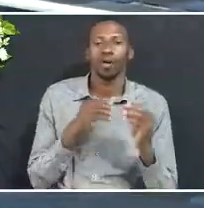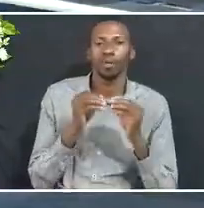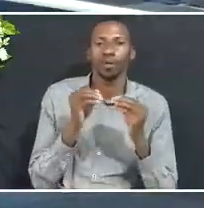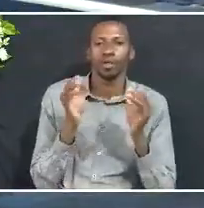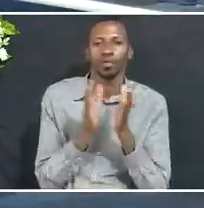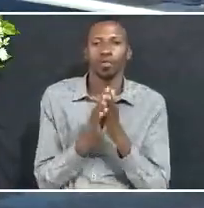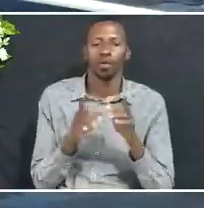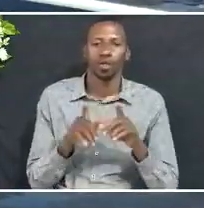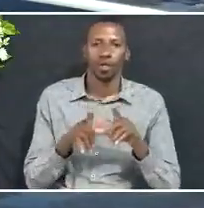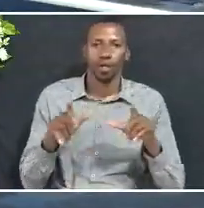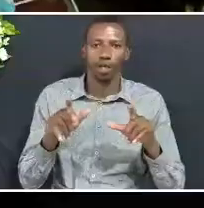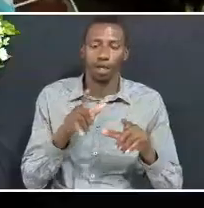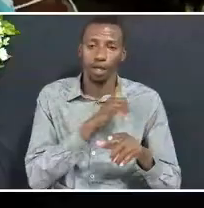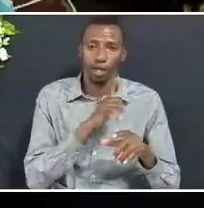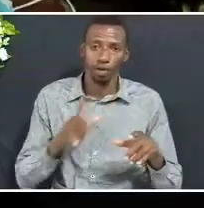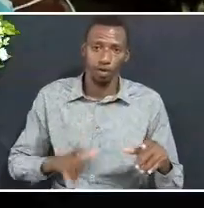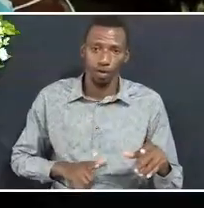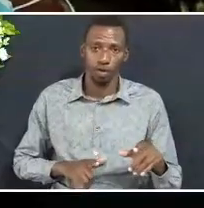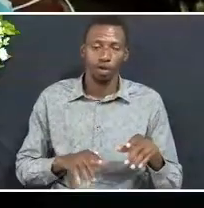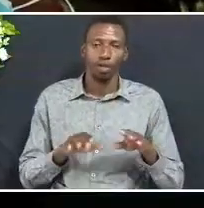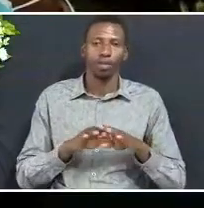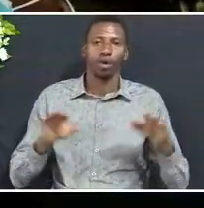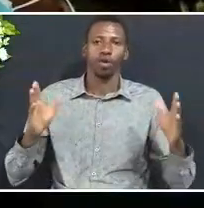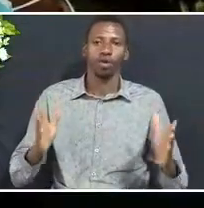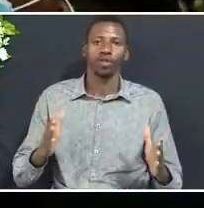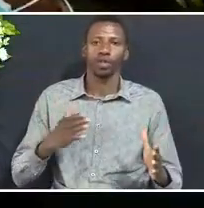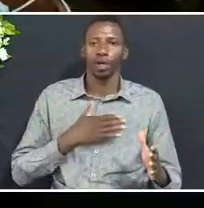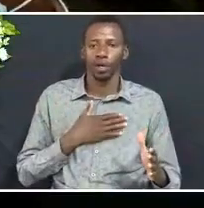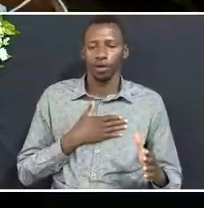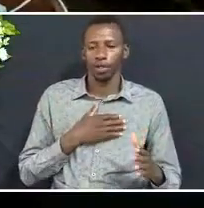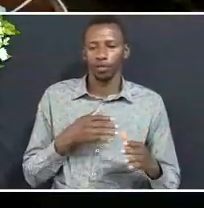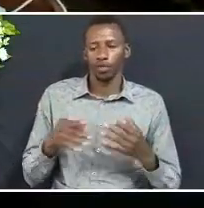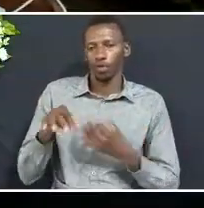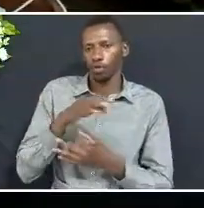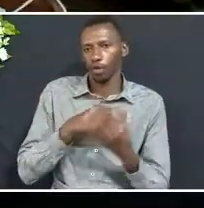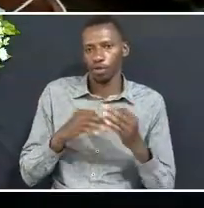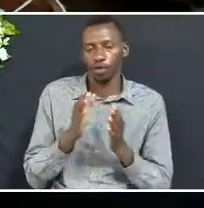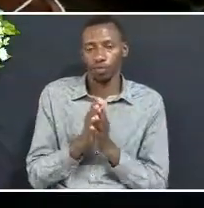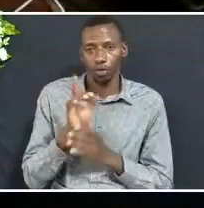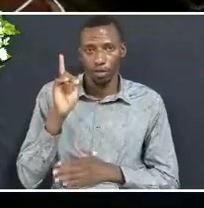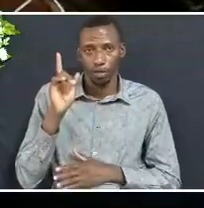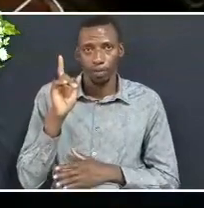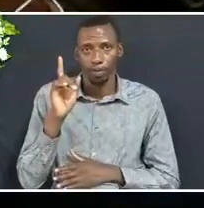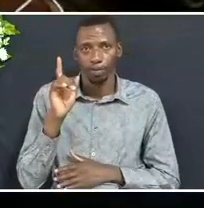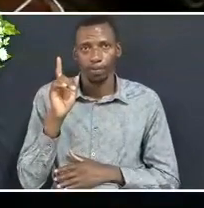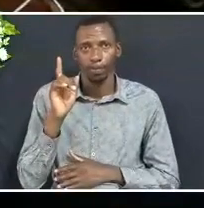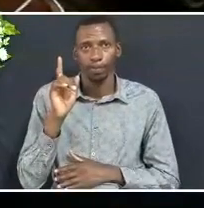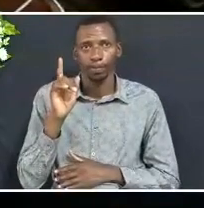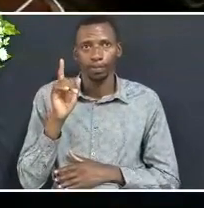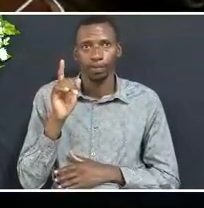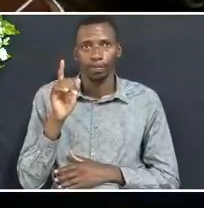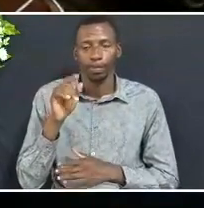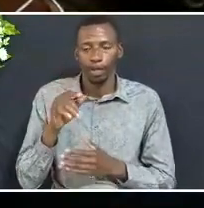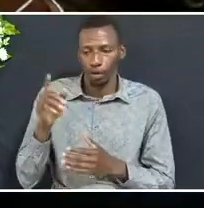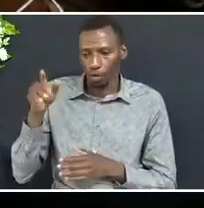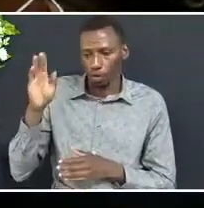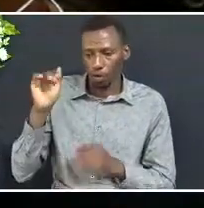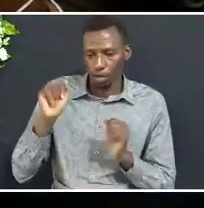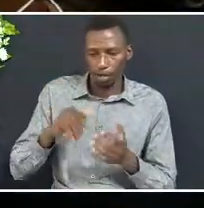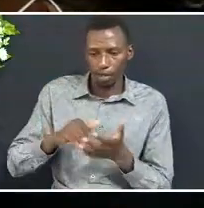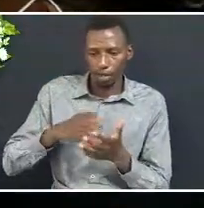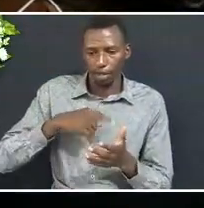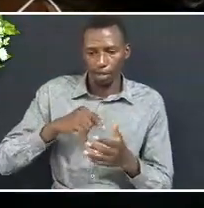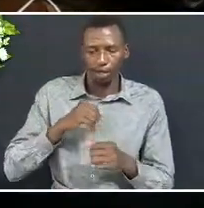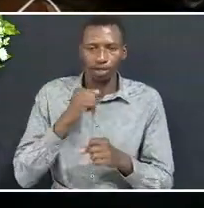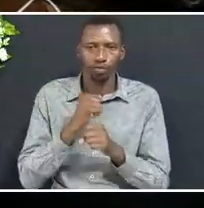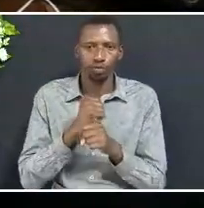altar of fellowship with him that we can be sent of him to execute the assignment he